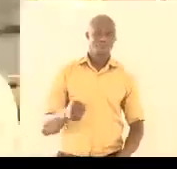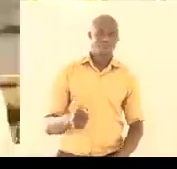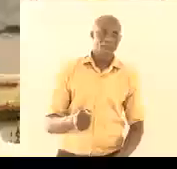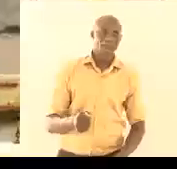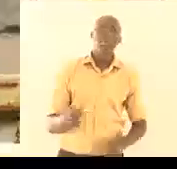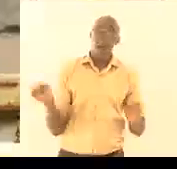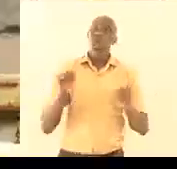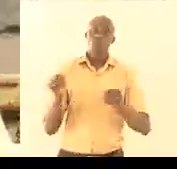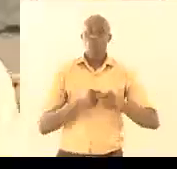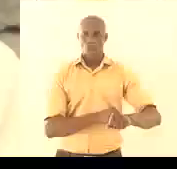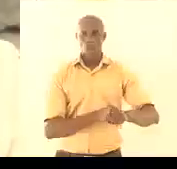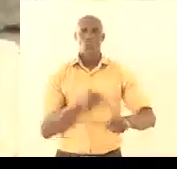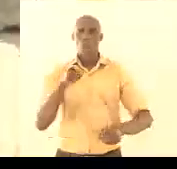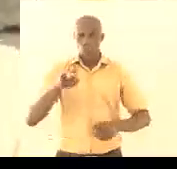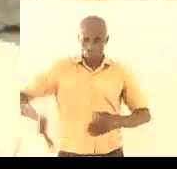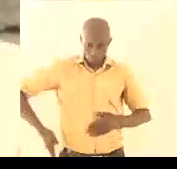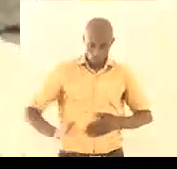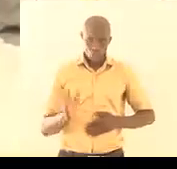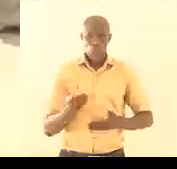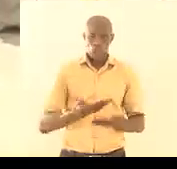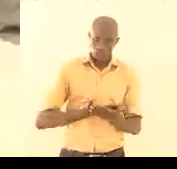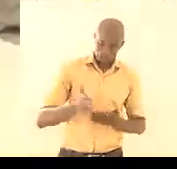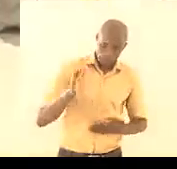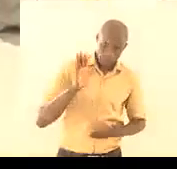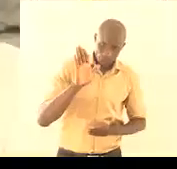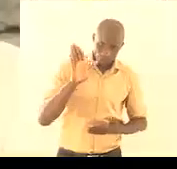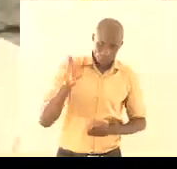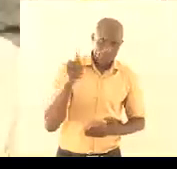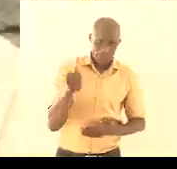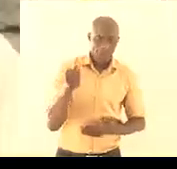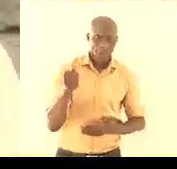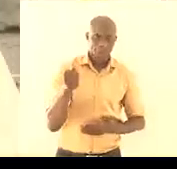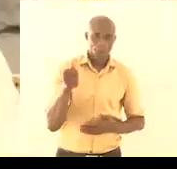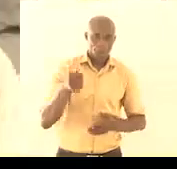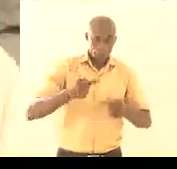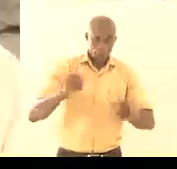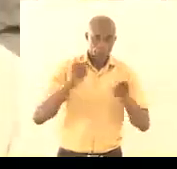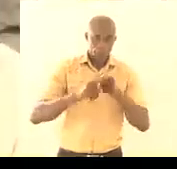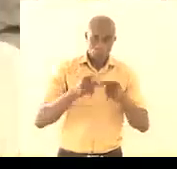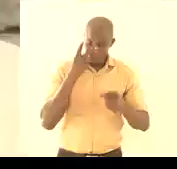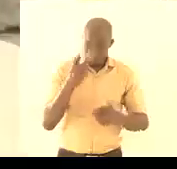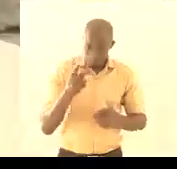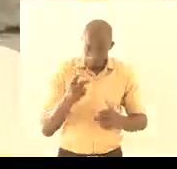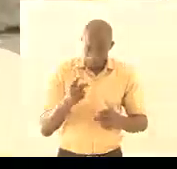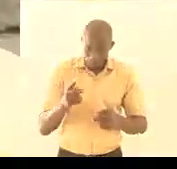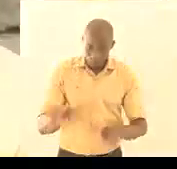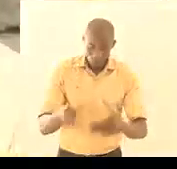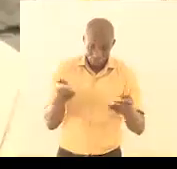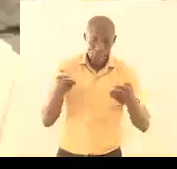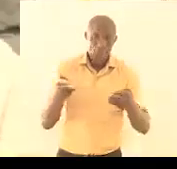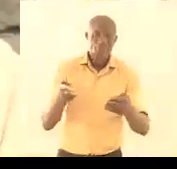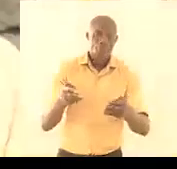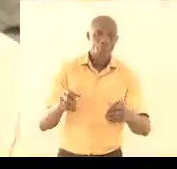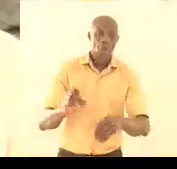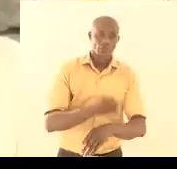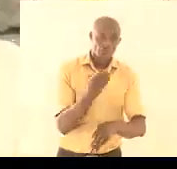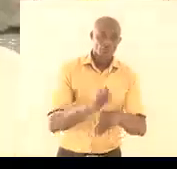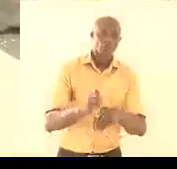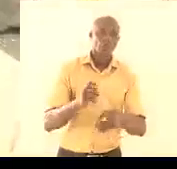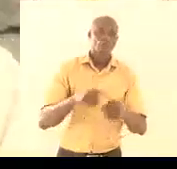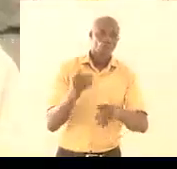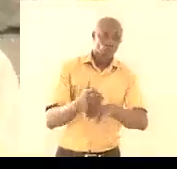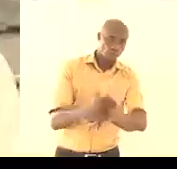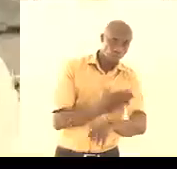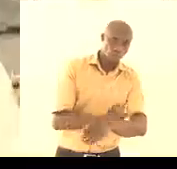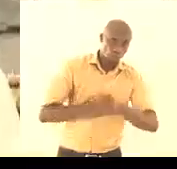Yes, there is insecurity. You should spend yourself trying to see how to provide employment, how to improve security